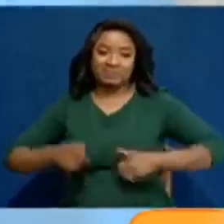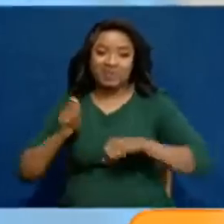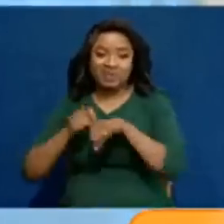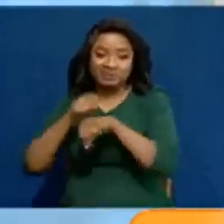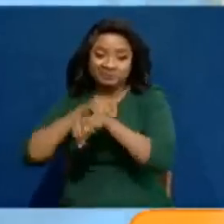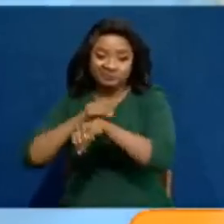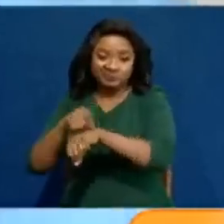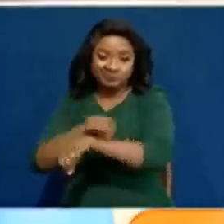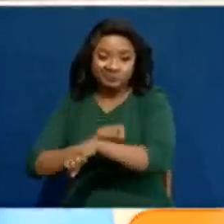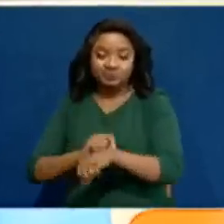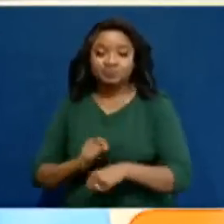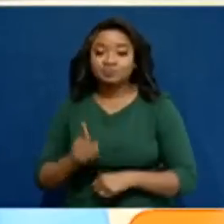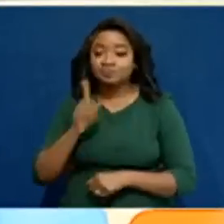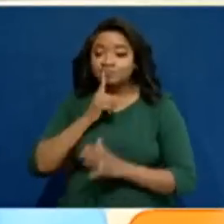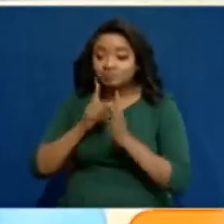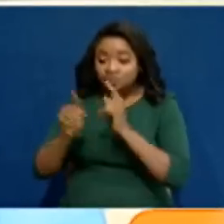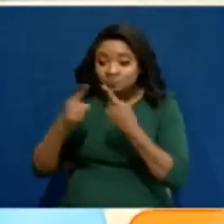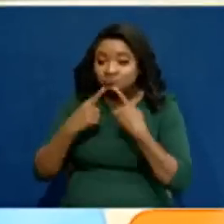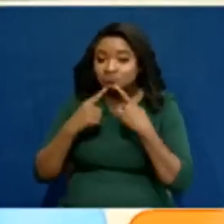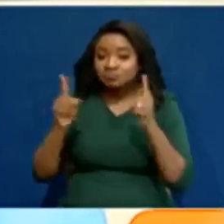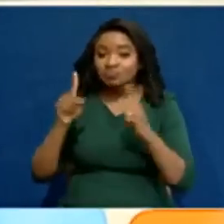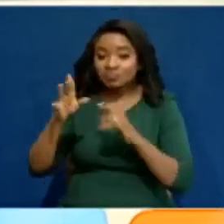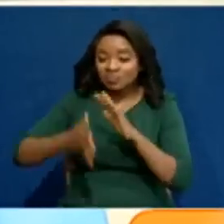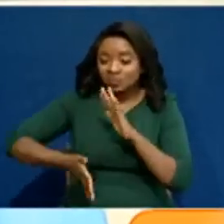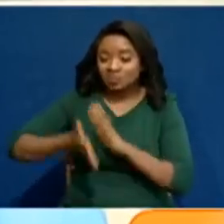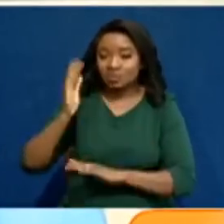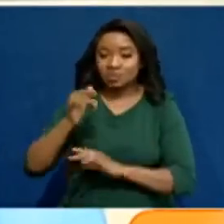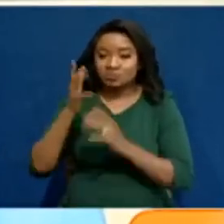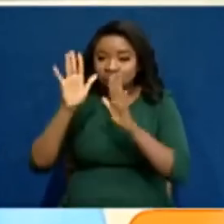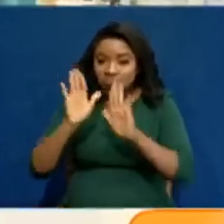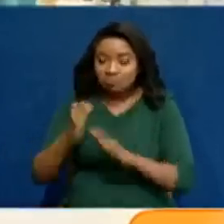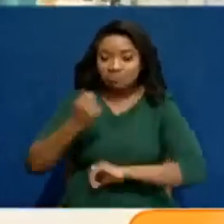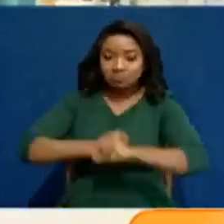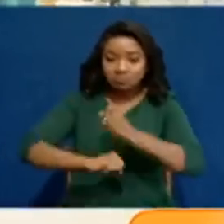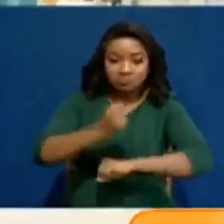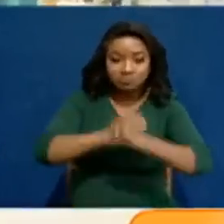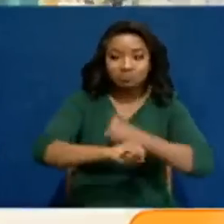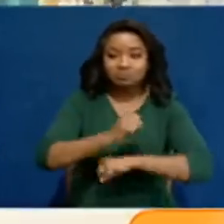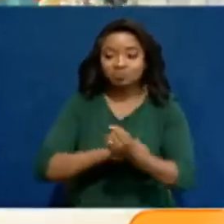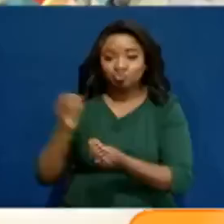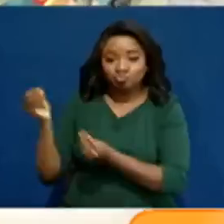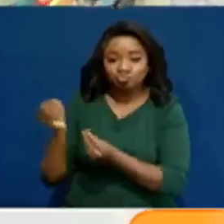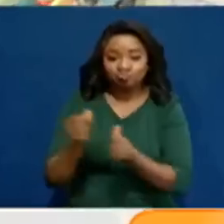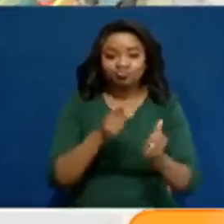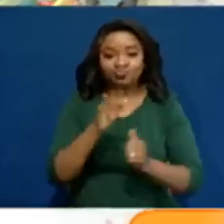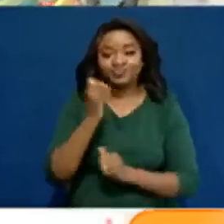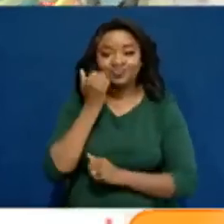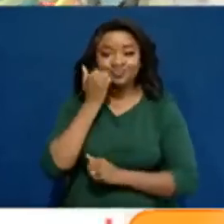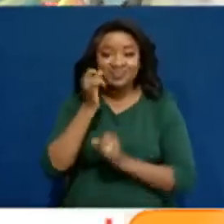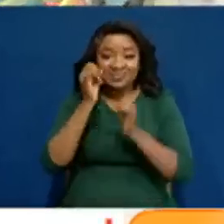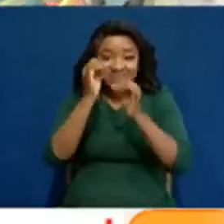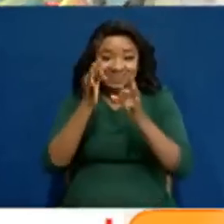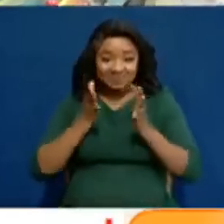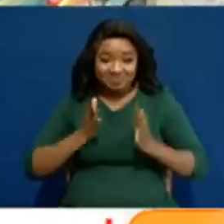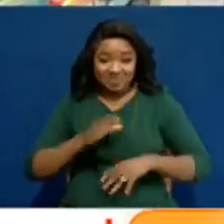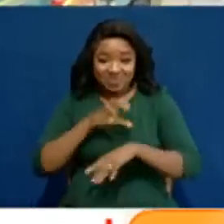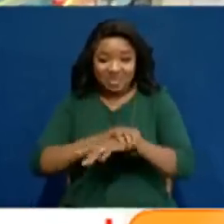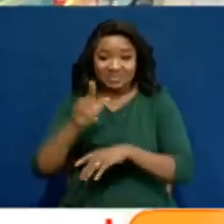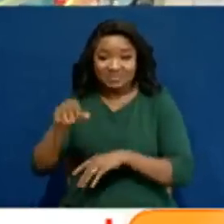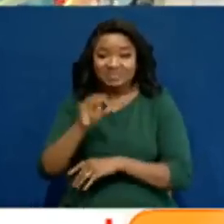as an emergency calls for concerted effort in fighting the disease. When somebody gets infected with Mpox, it may take